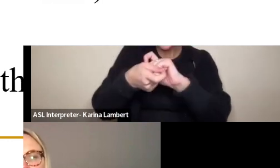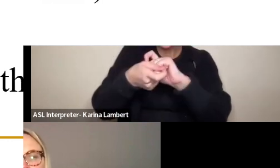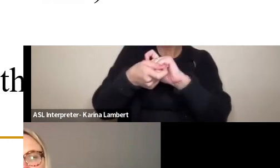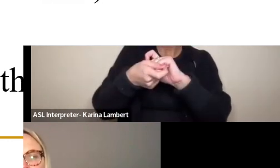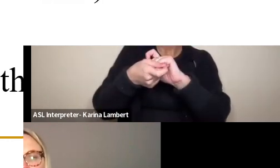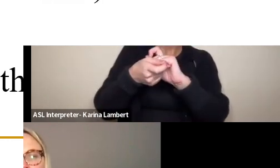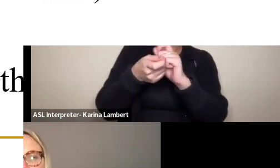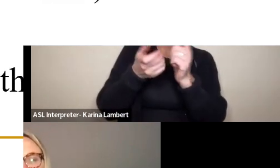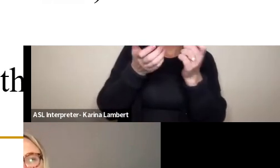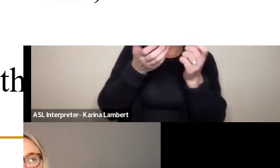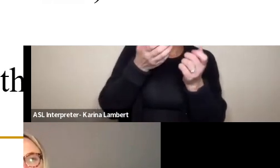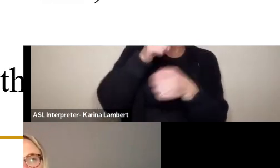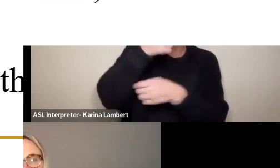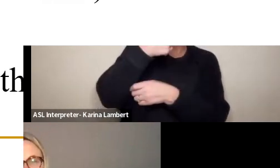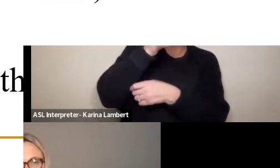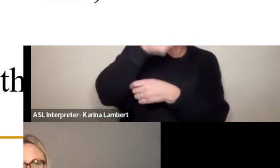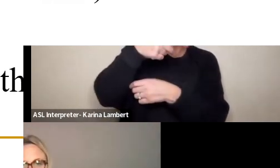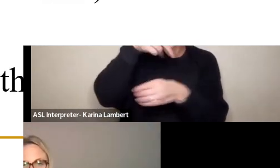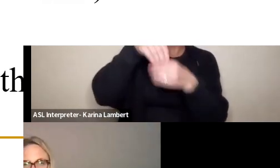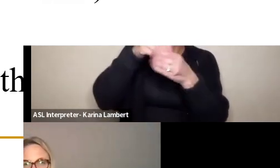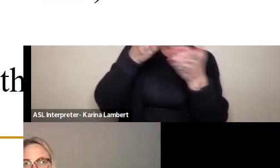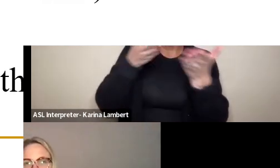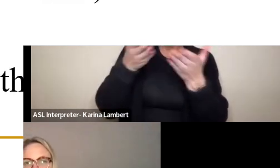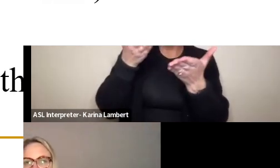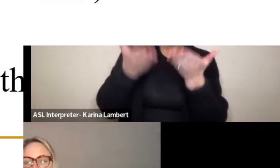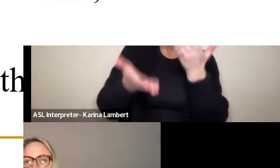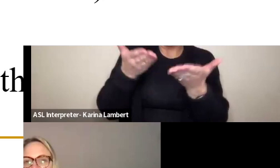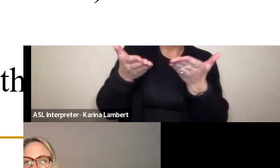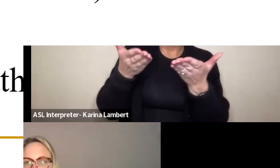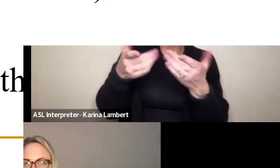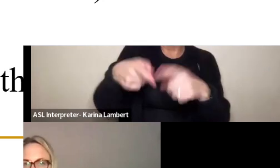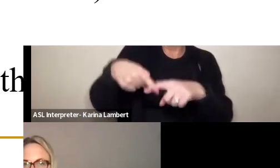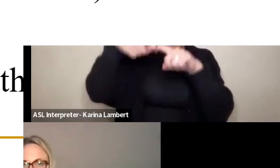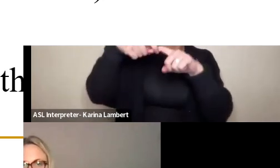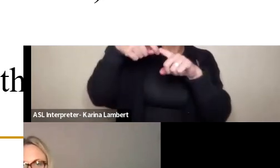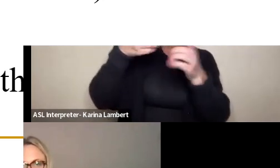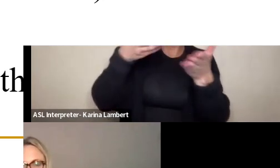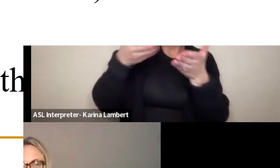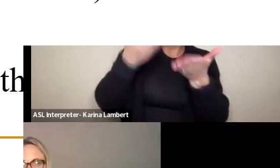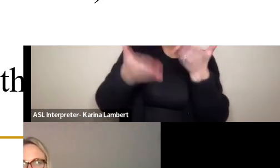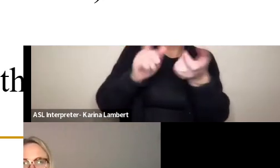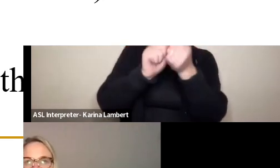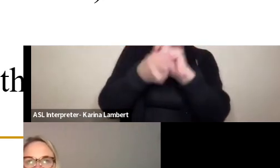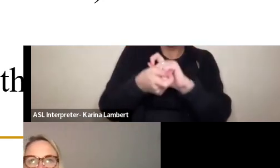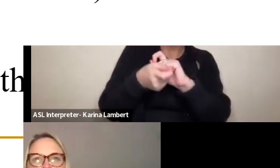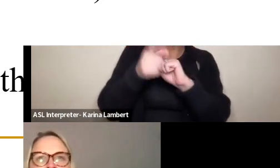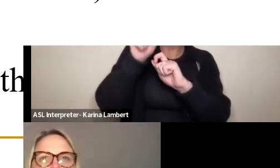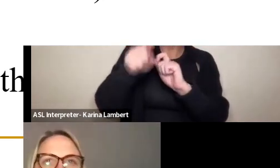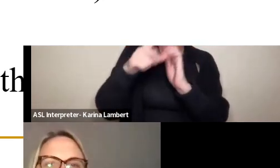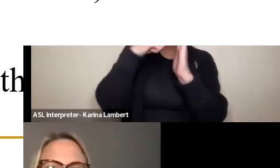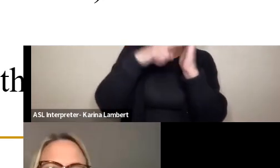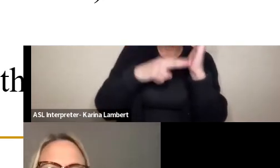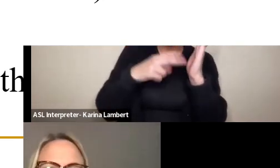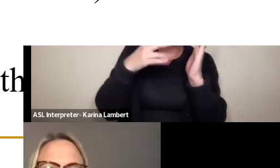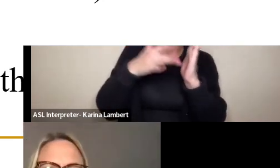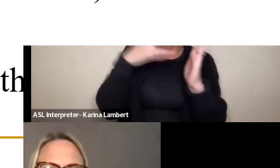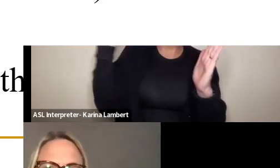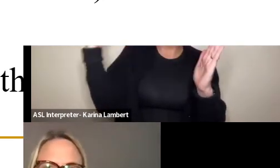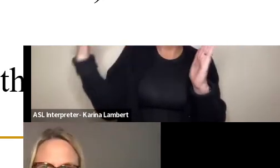change. So you want to make sure that you are revisiting that periodically while you are